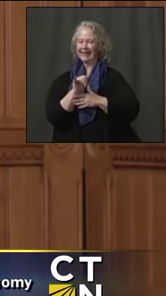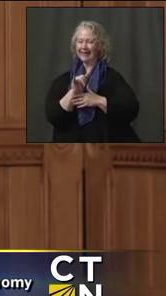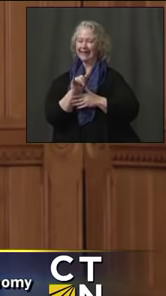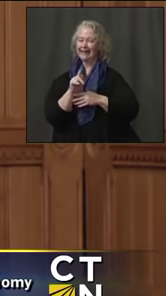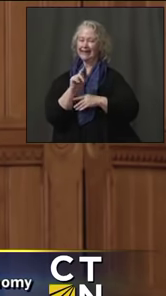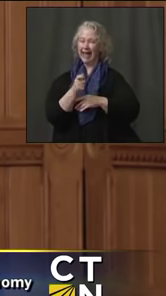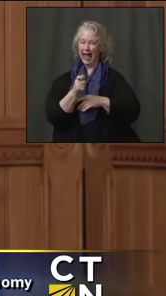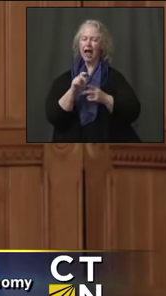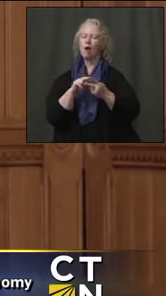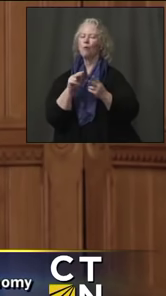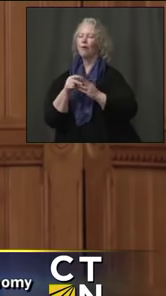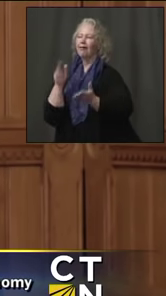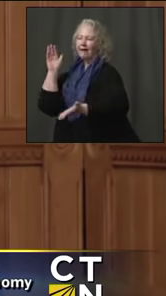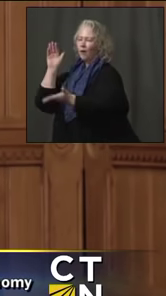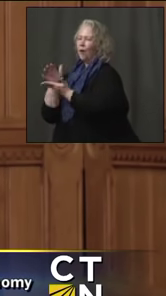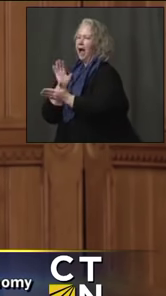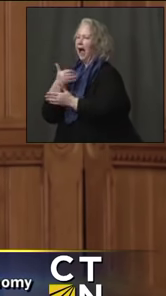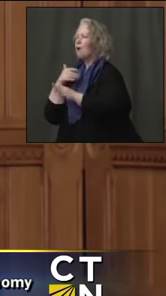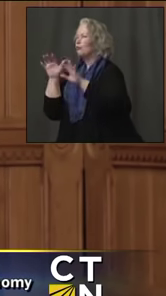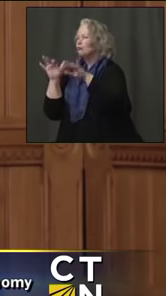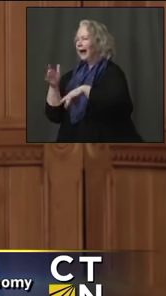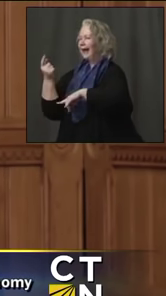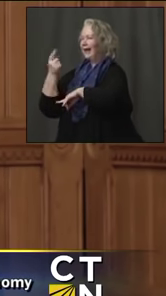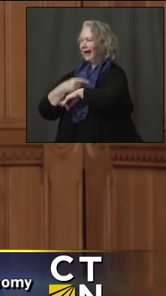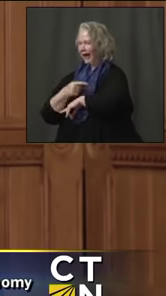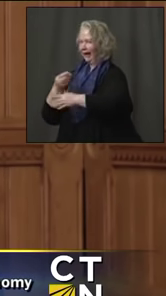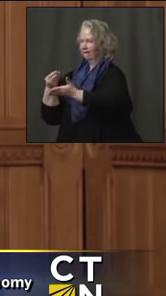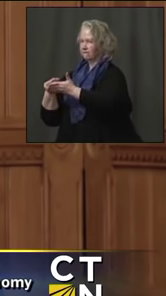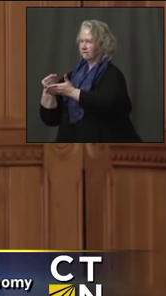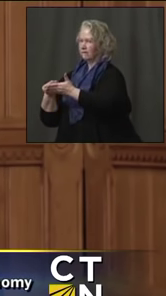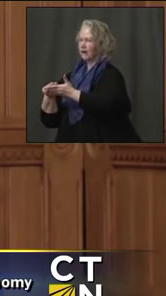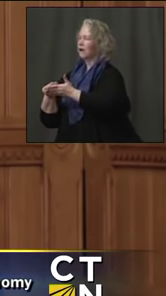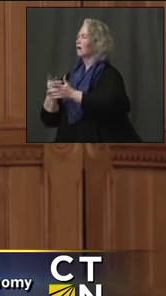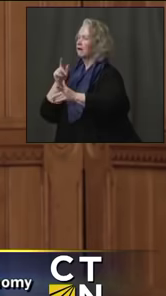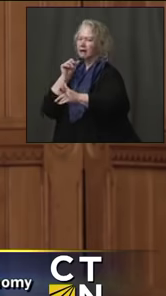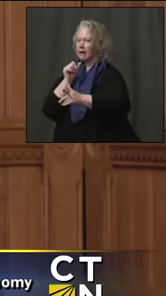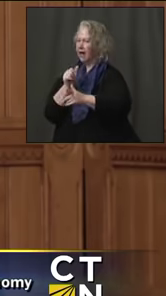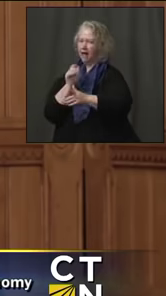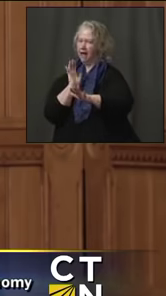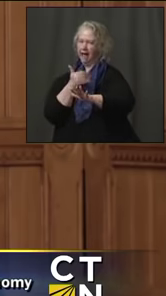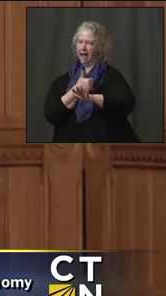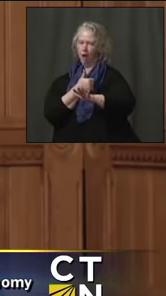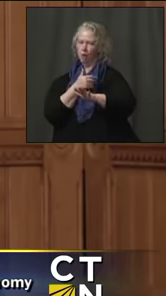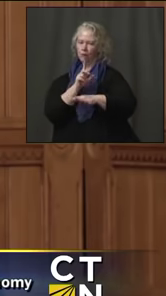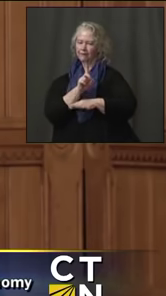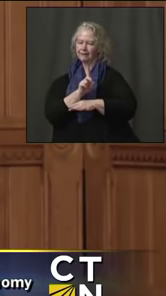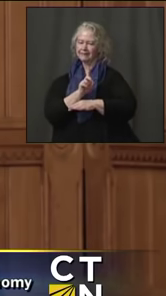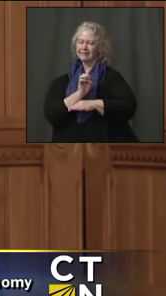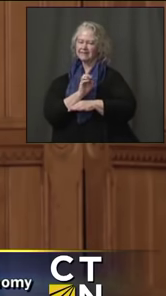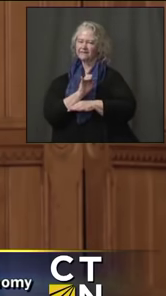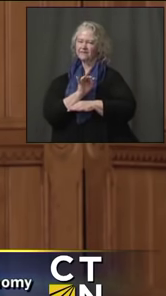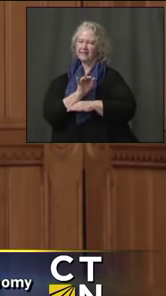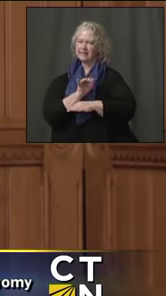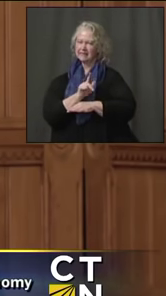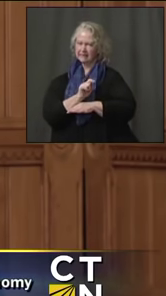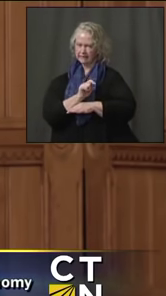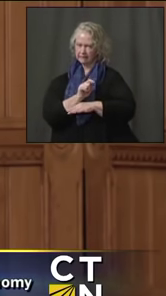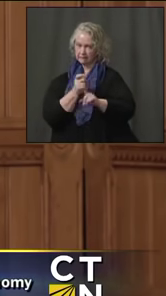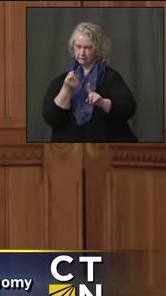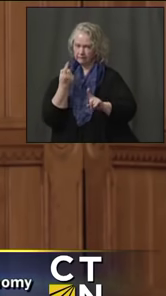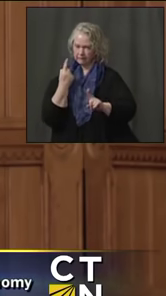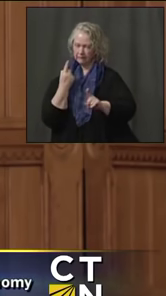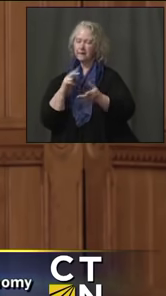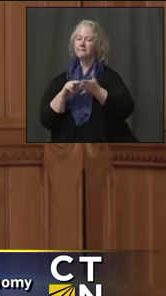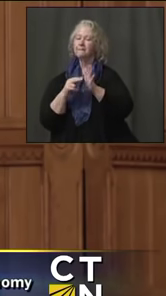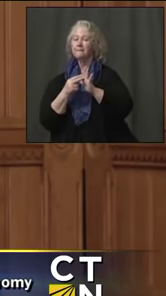fund. It will not increase fiscal 20's deficit. It will reduce the rainy day fund estimated deposit, and it will make, obviously,